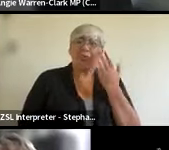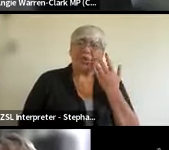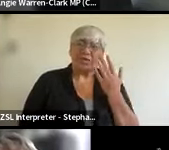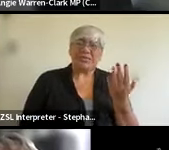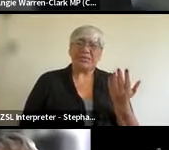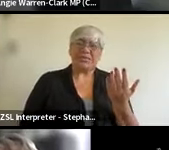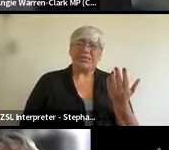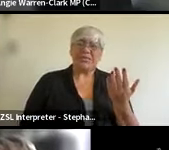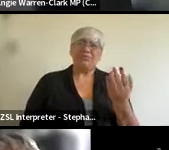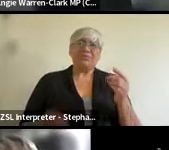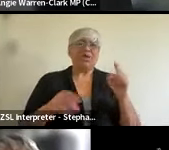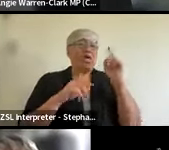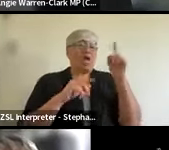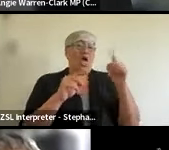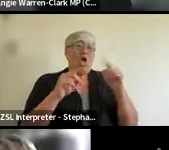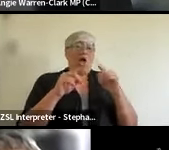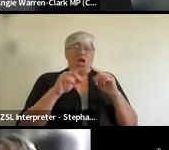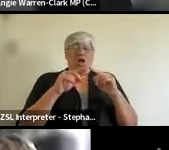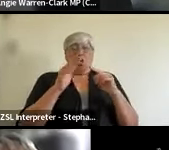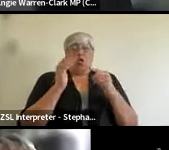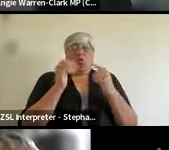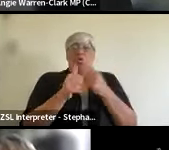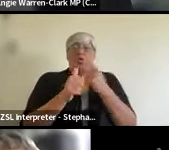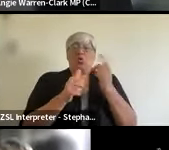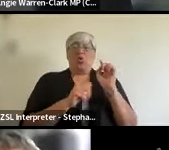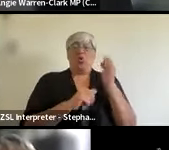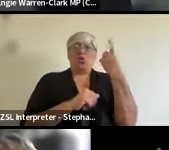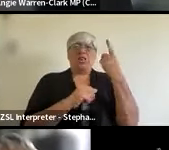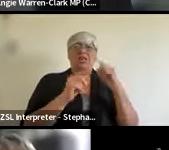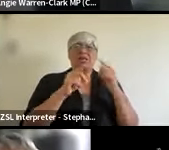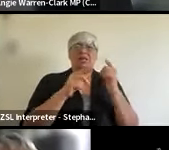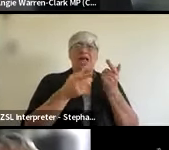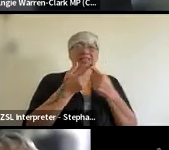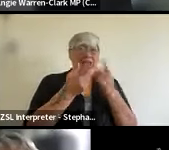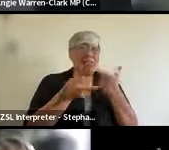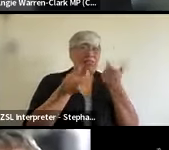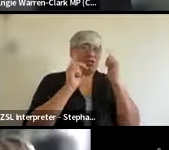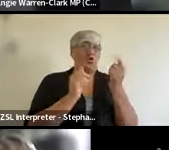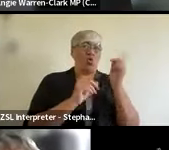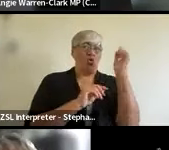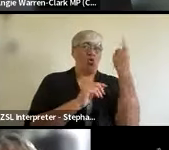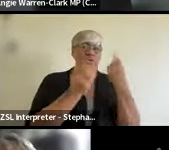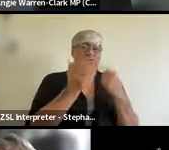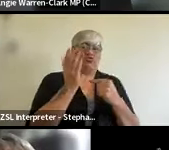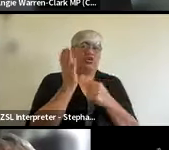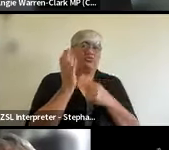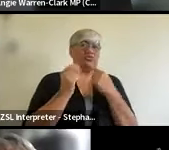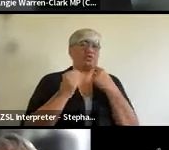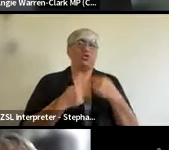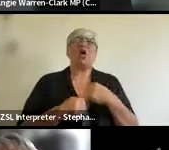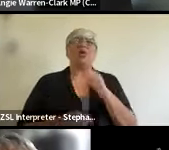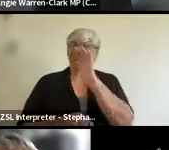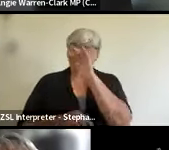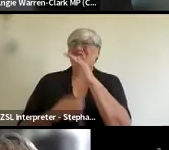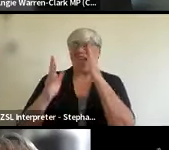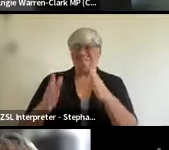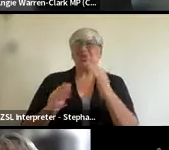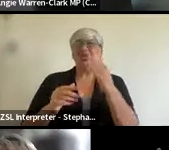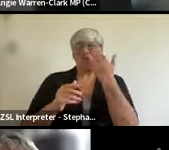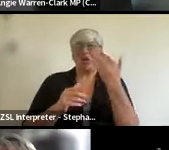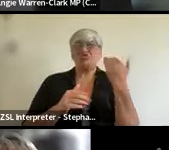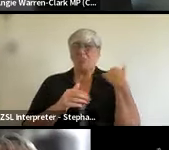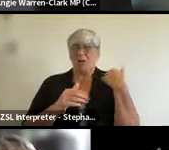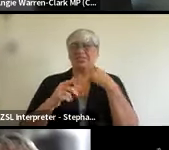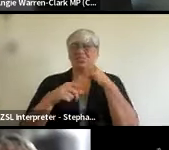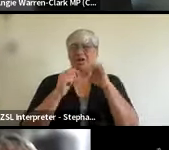A different Auckland Transport manager also said, now you need to keep reminding Auckland Transport about your